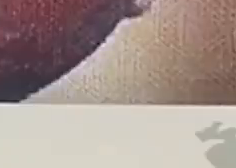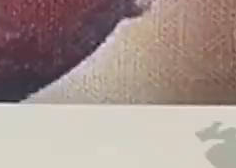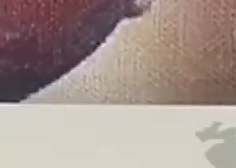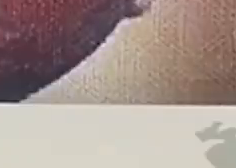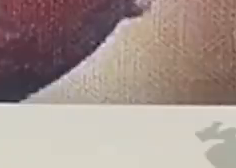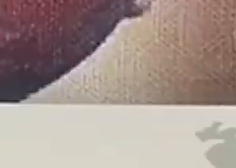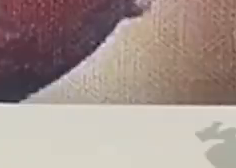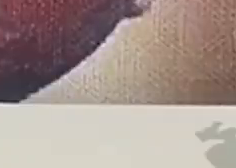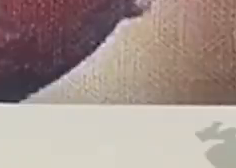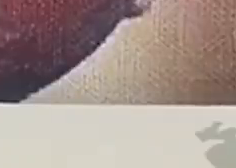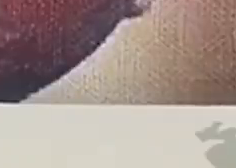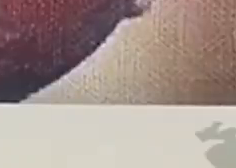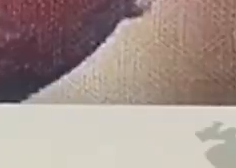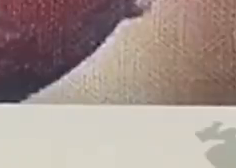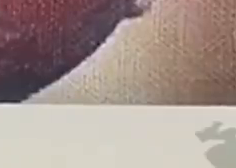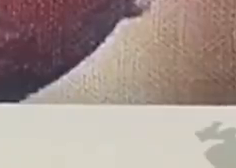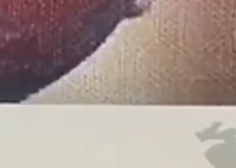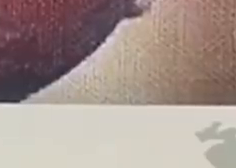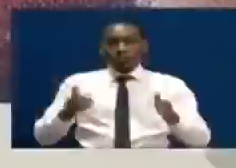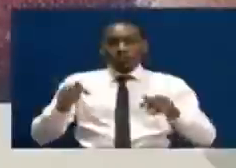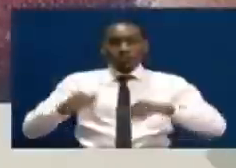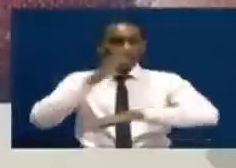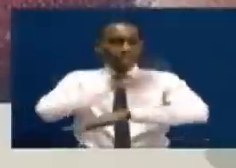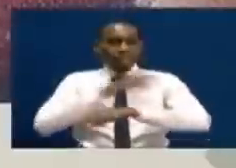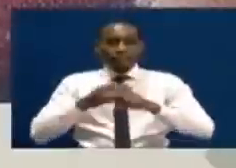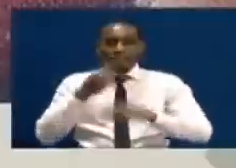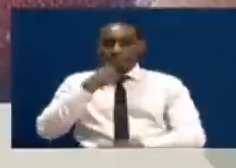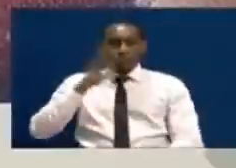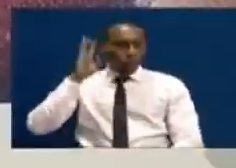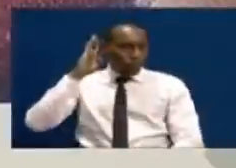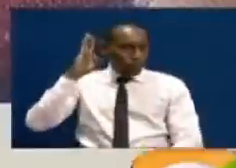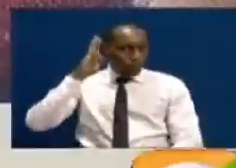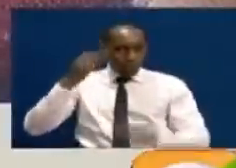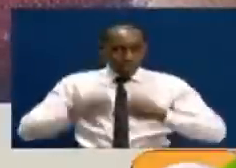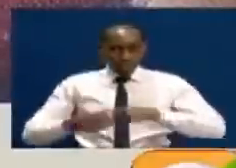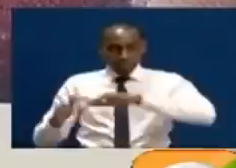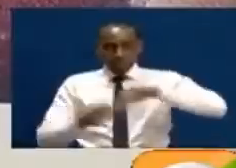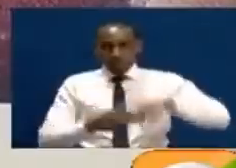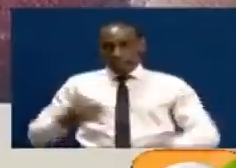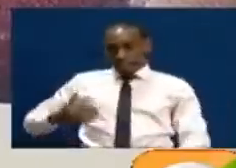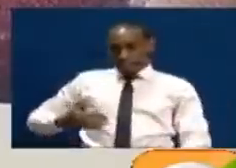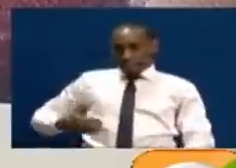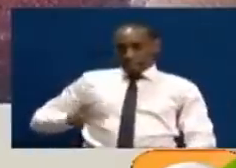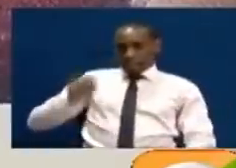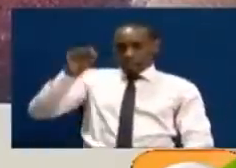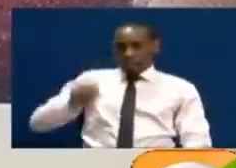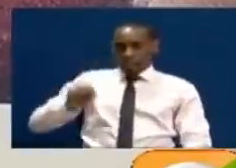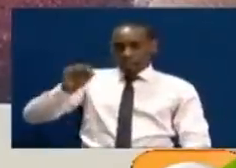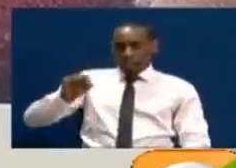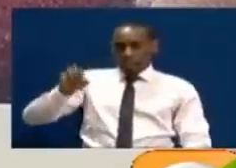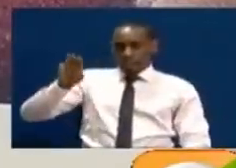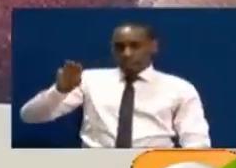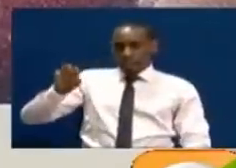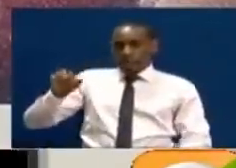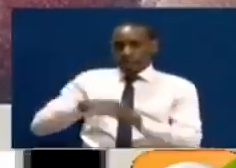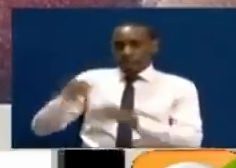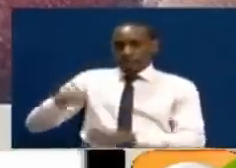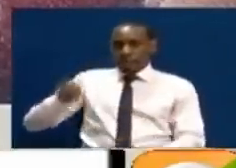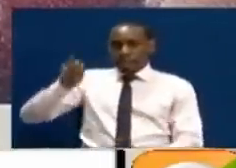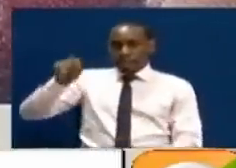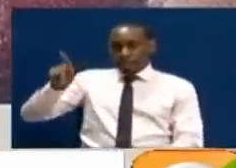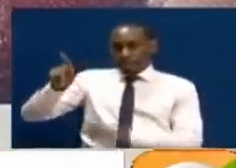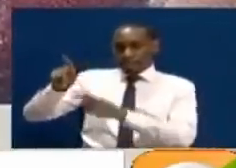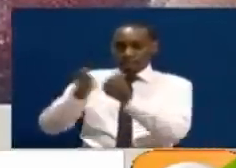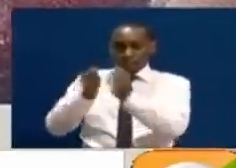To the broadcast, our sign language interpreter this evening is Wilson Mushora. Now, Gatundu South MP Moses Kuria has been released